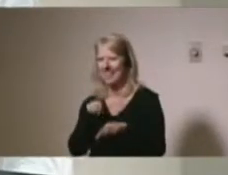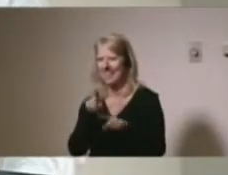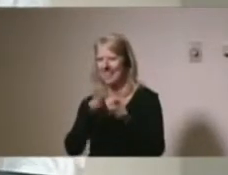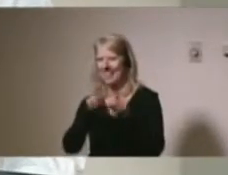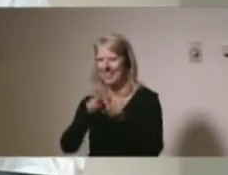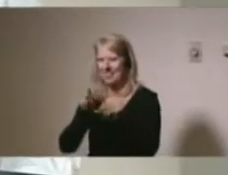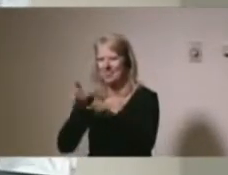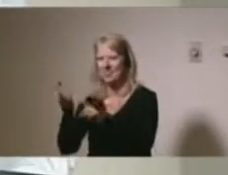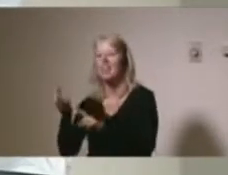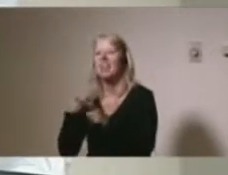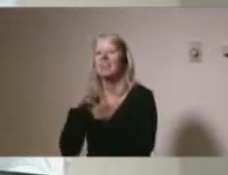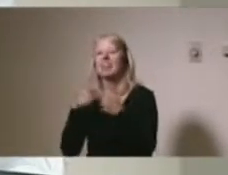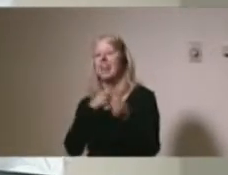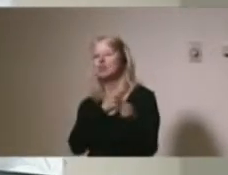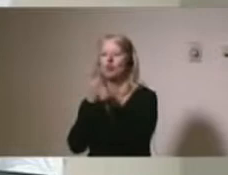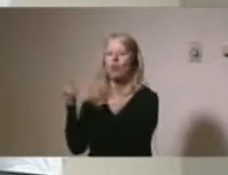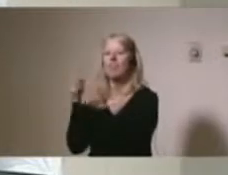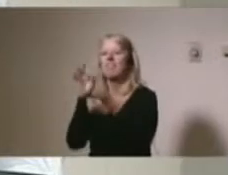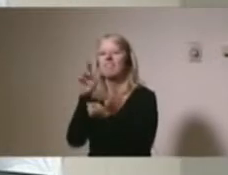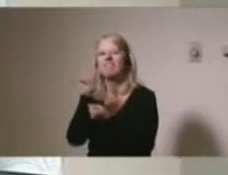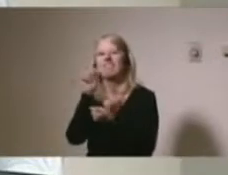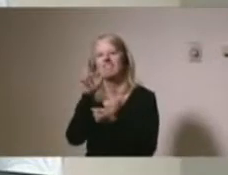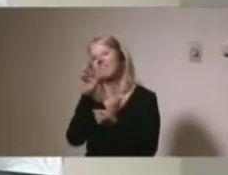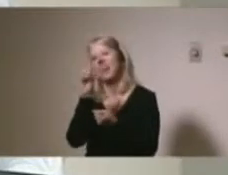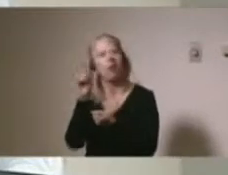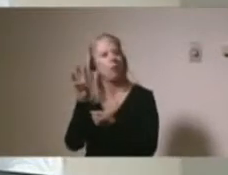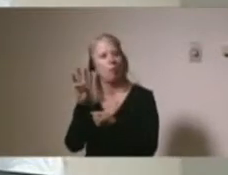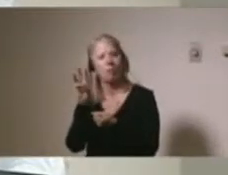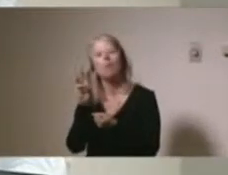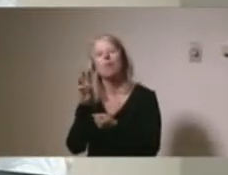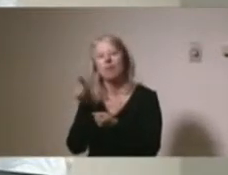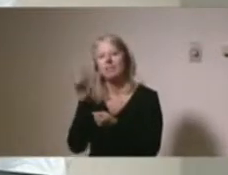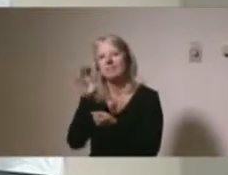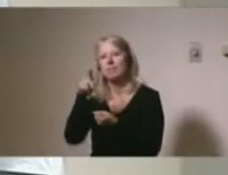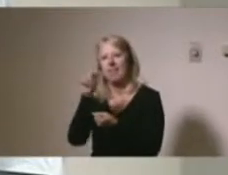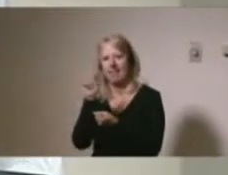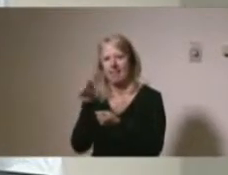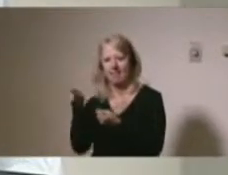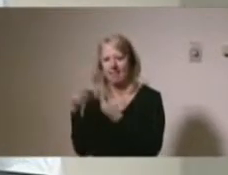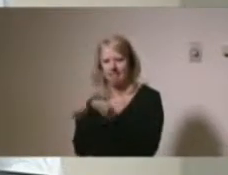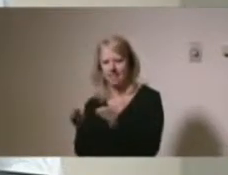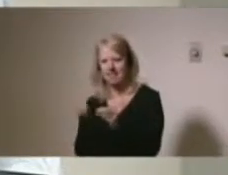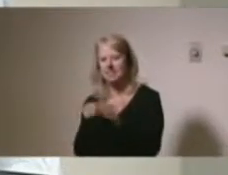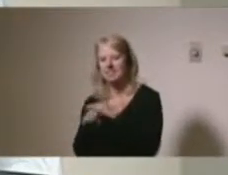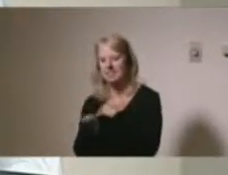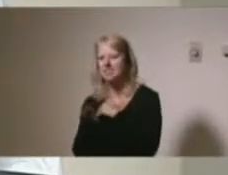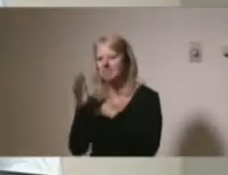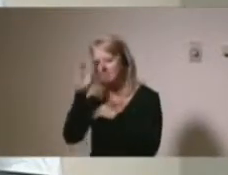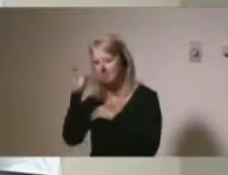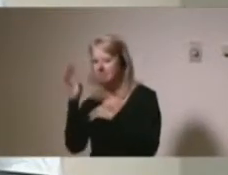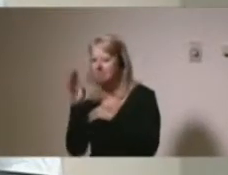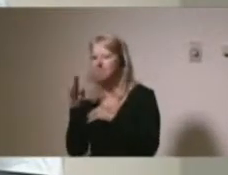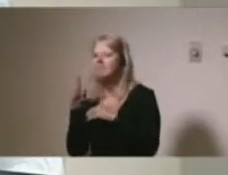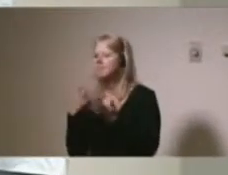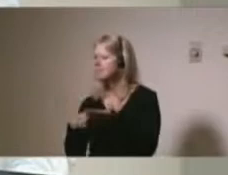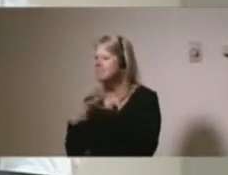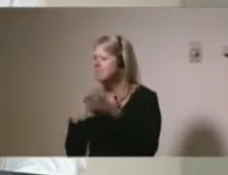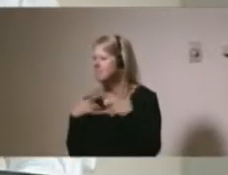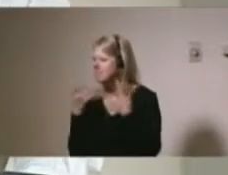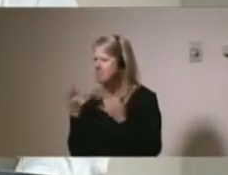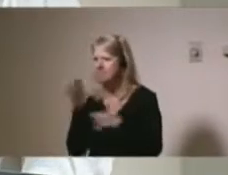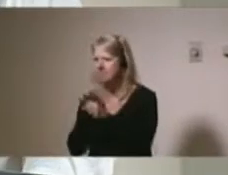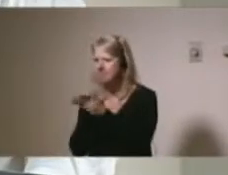drove to Faro, which is a CPA office, which I had to drive by, popped in and said hello and asked about what was going on.